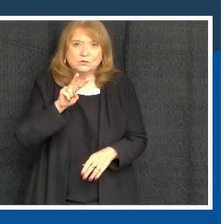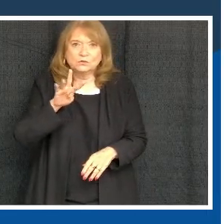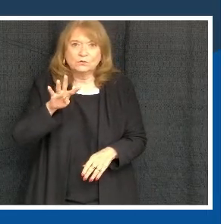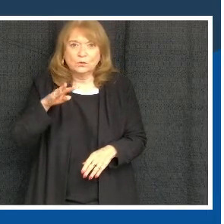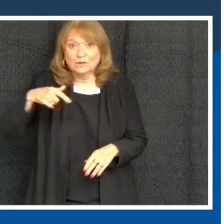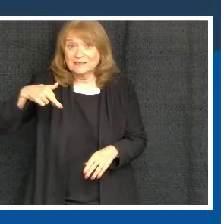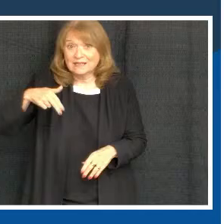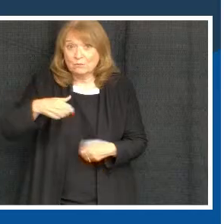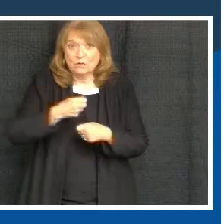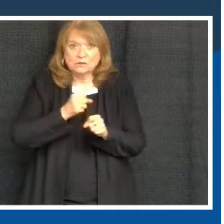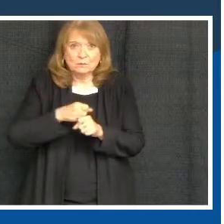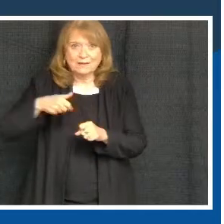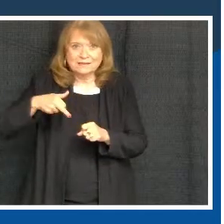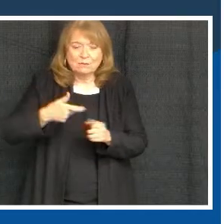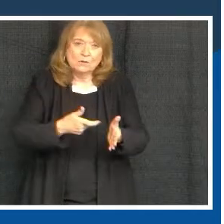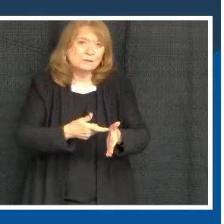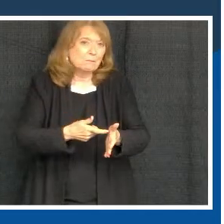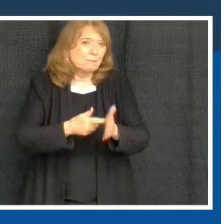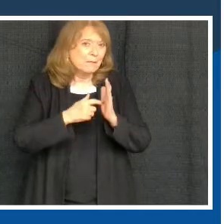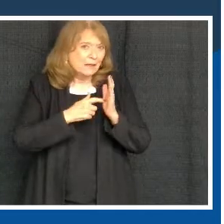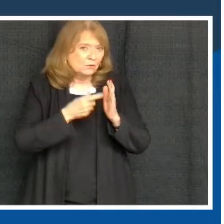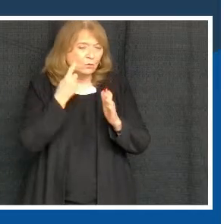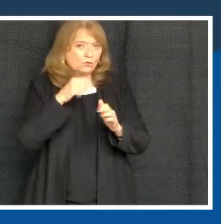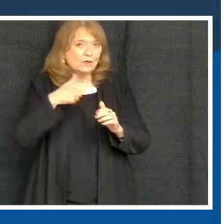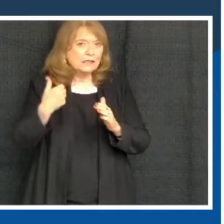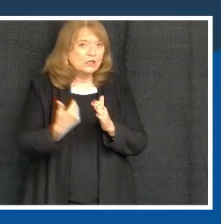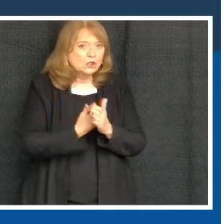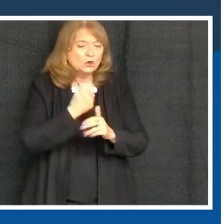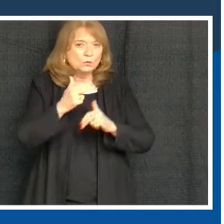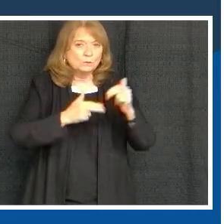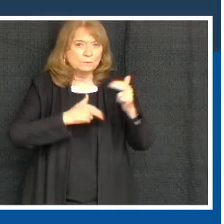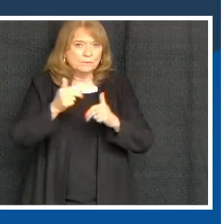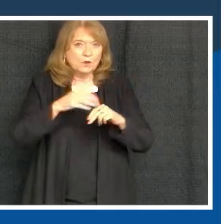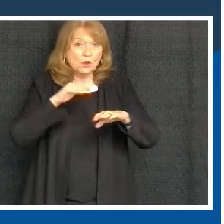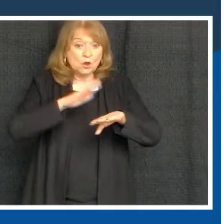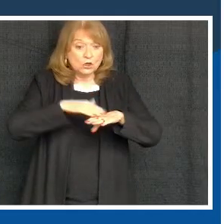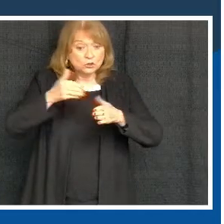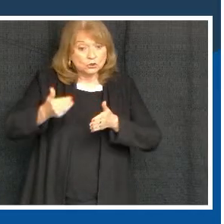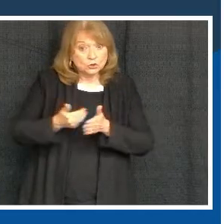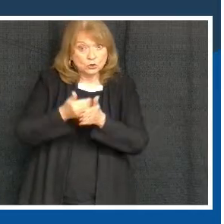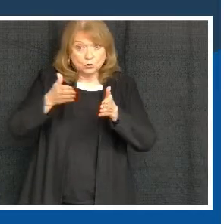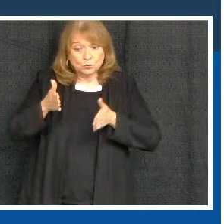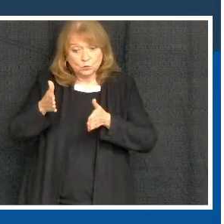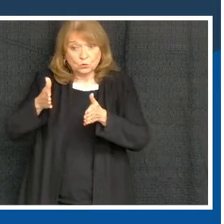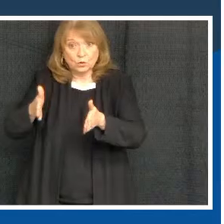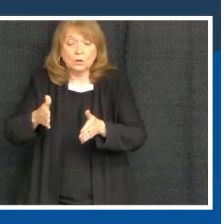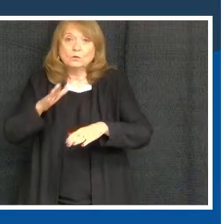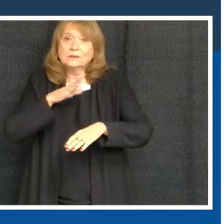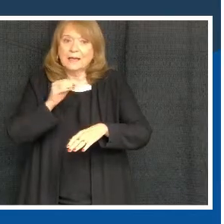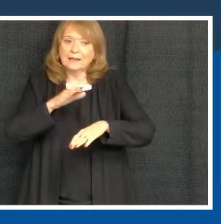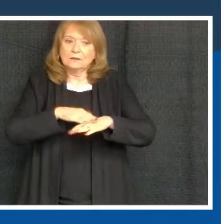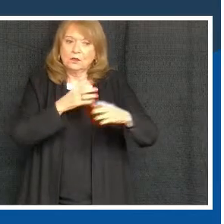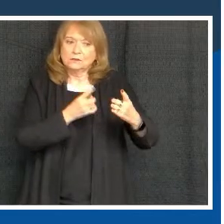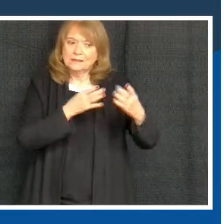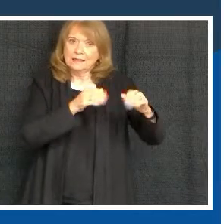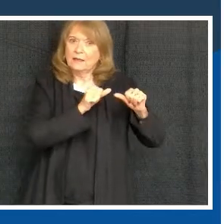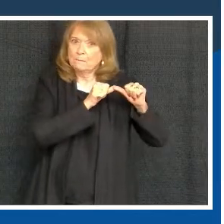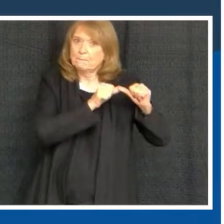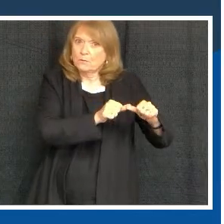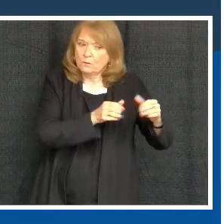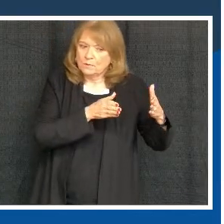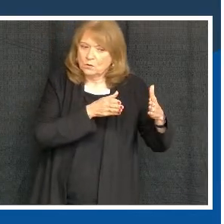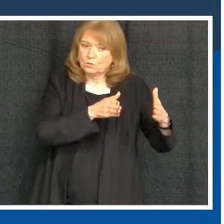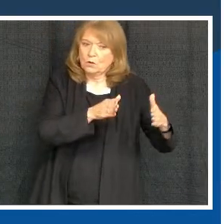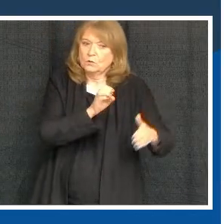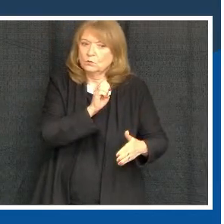to make sidewalks mandatory for any new development along newly constructed public roads and along dedicated permanent roadway